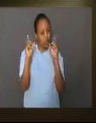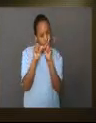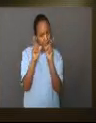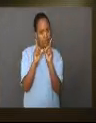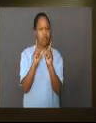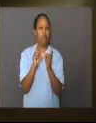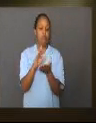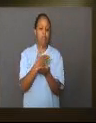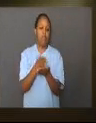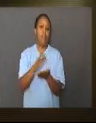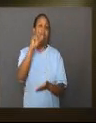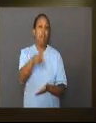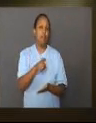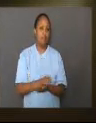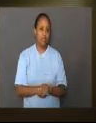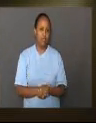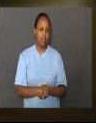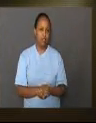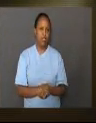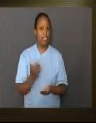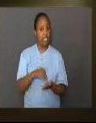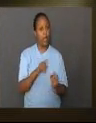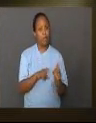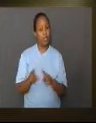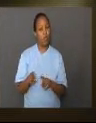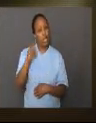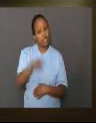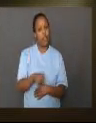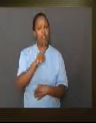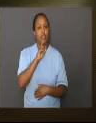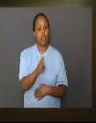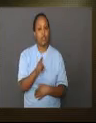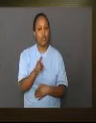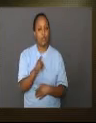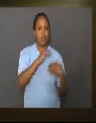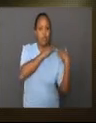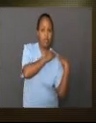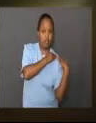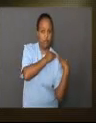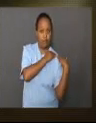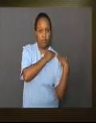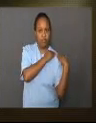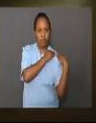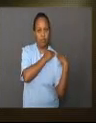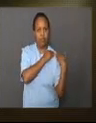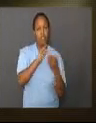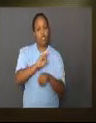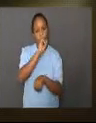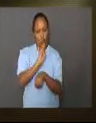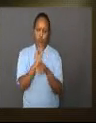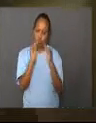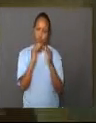equitably. It is also necessary that burdens be shared between